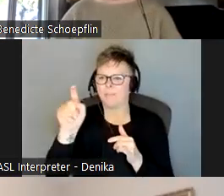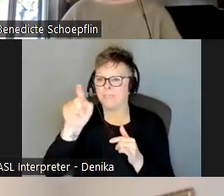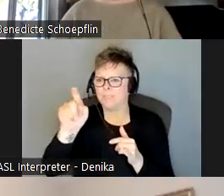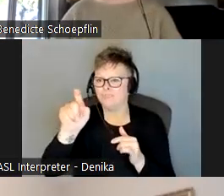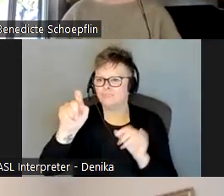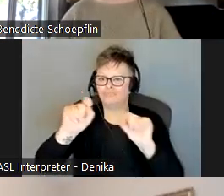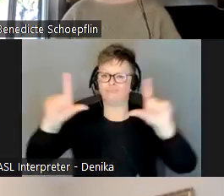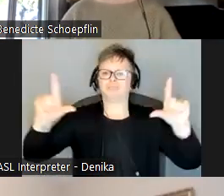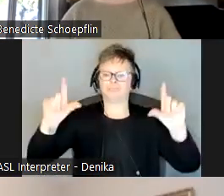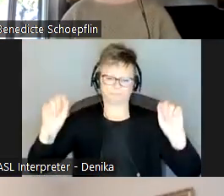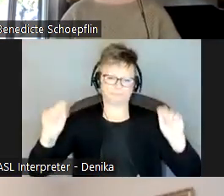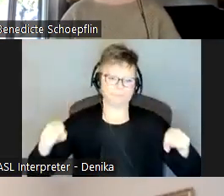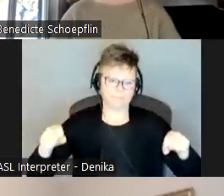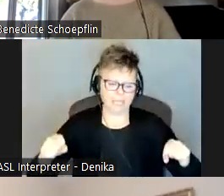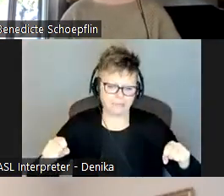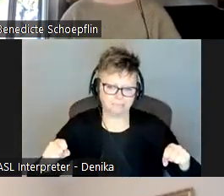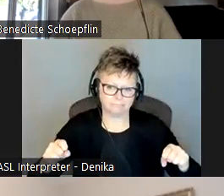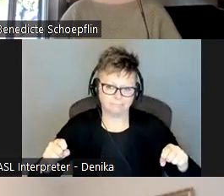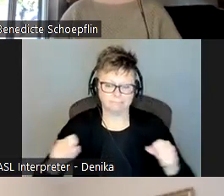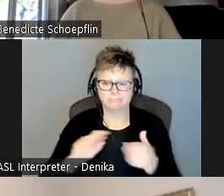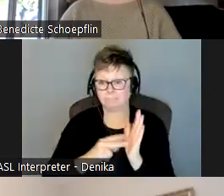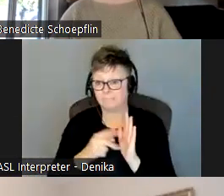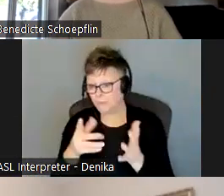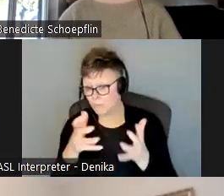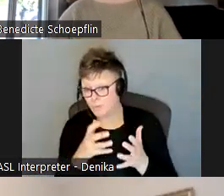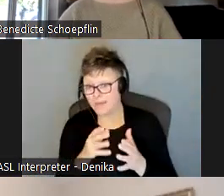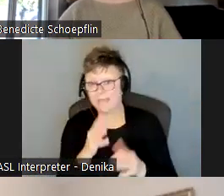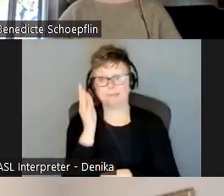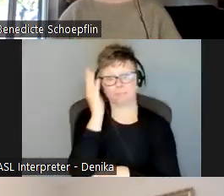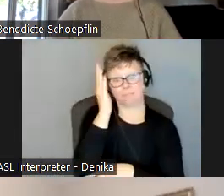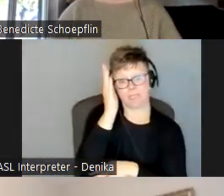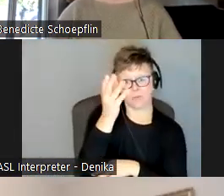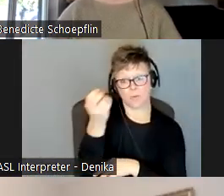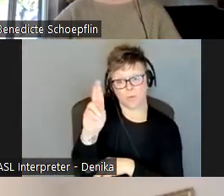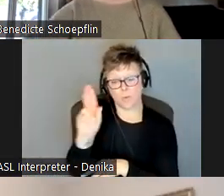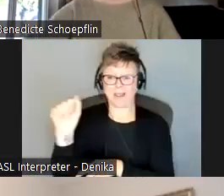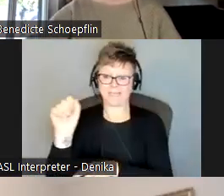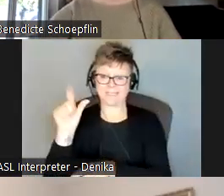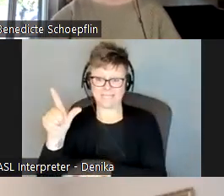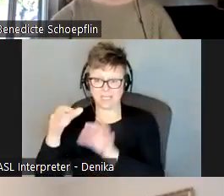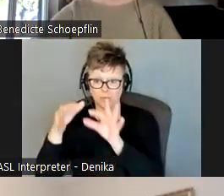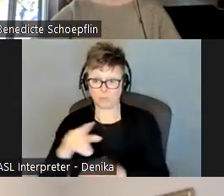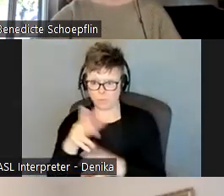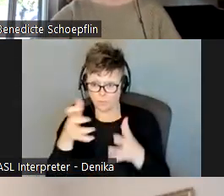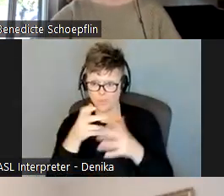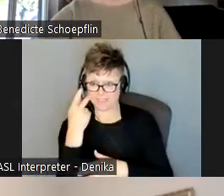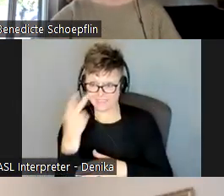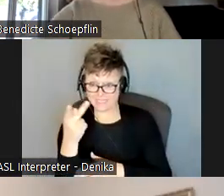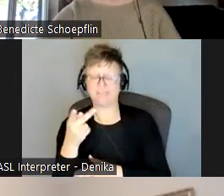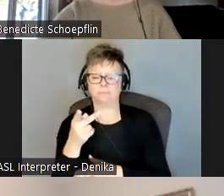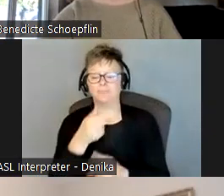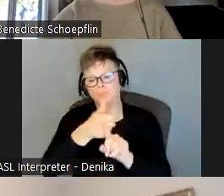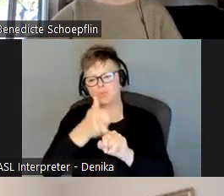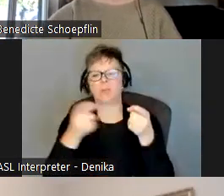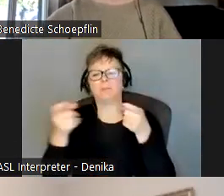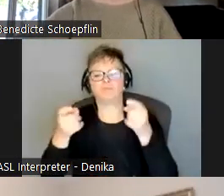display. If you wanted just the speaker or the visual of the ASL, you have those controls at the top of your screen as